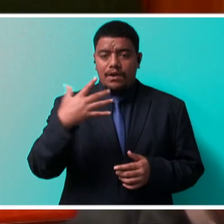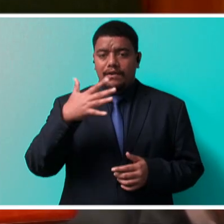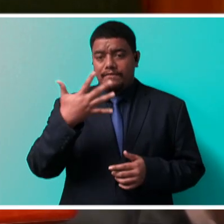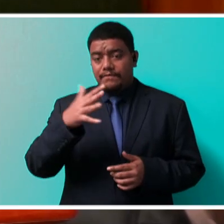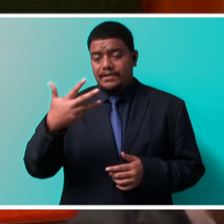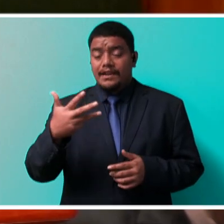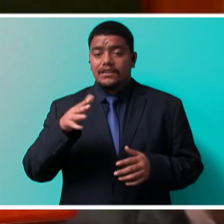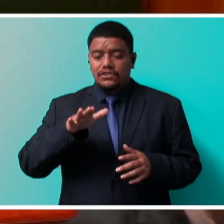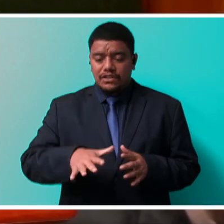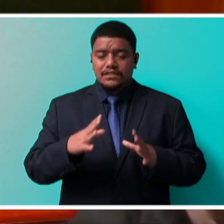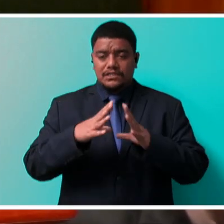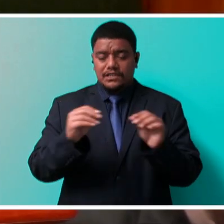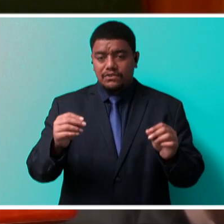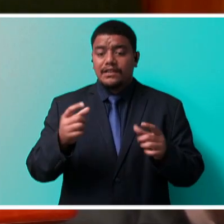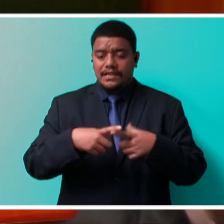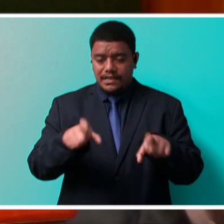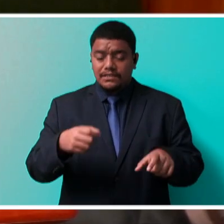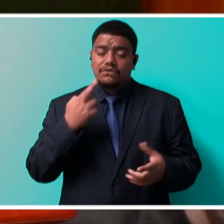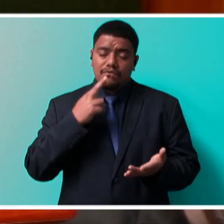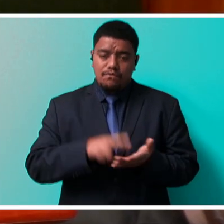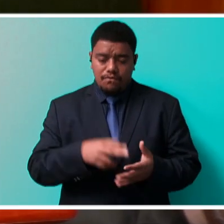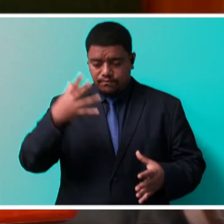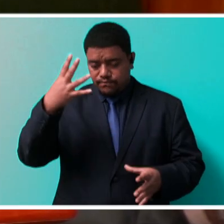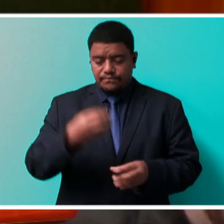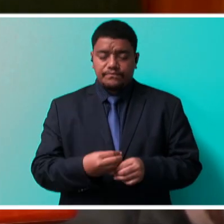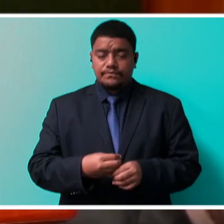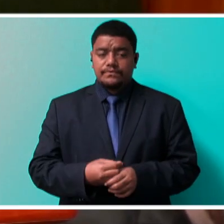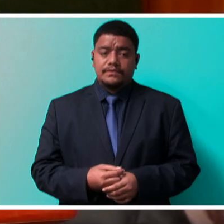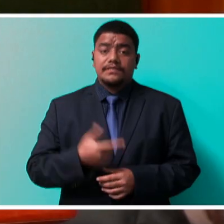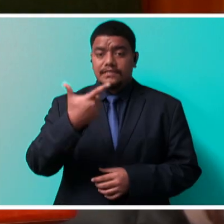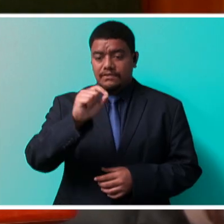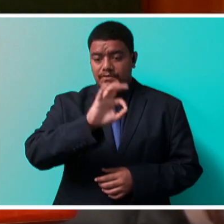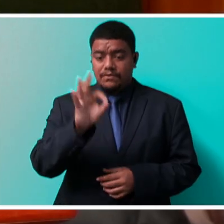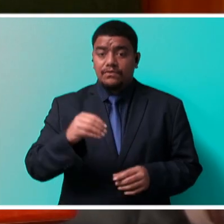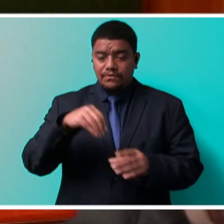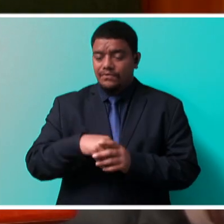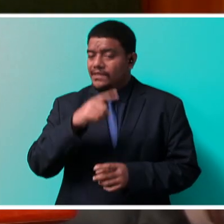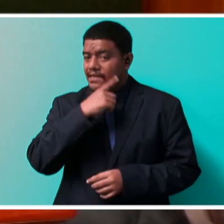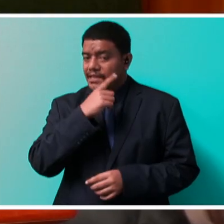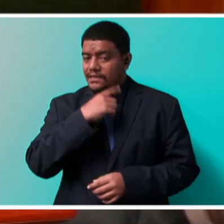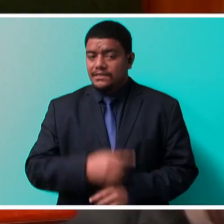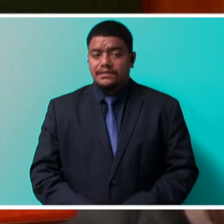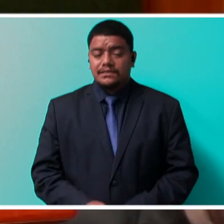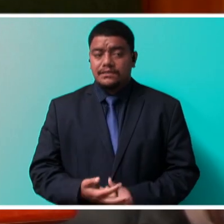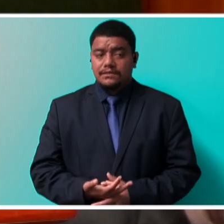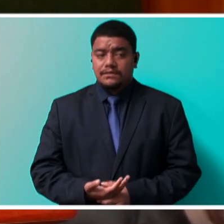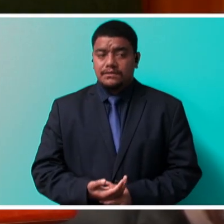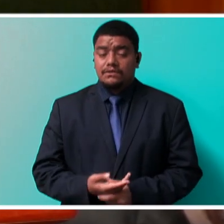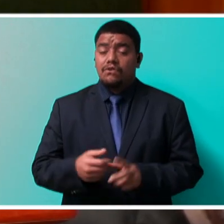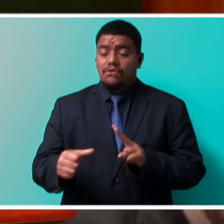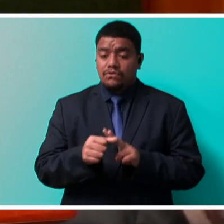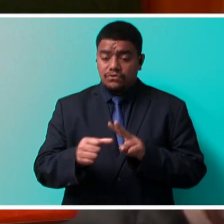4,159 child sexual offense cases were recorded nationwide, with 70% involving girls. There is also a